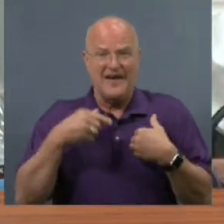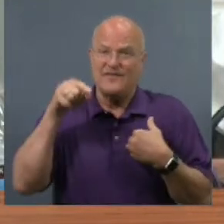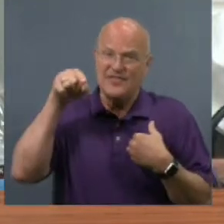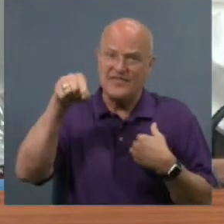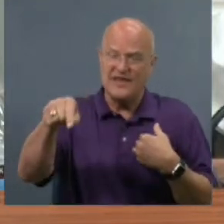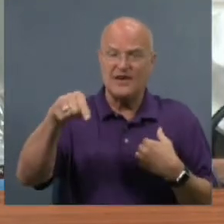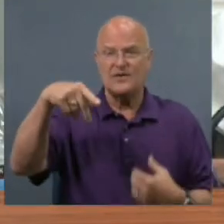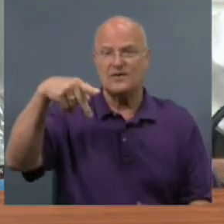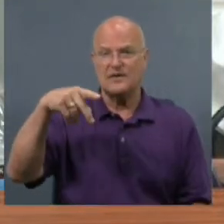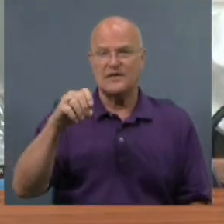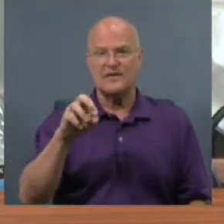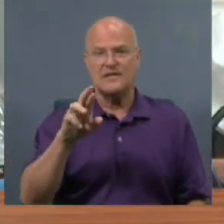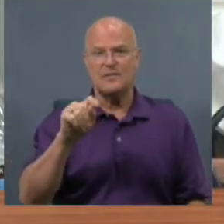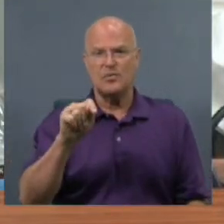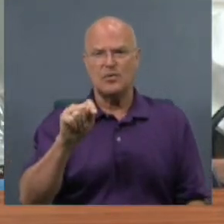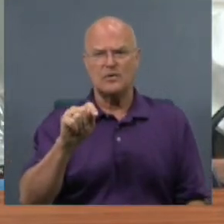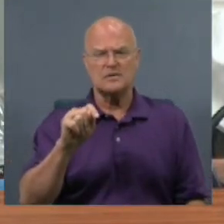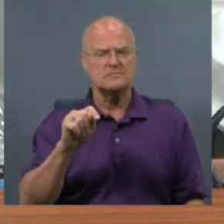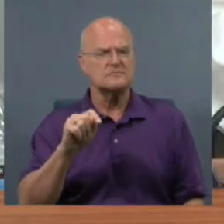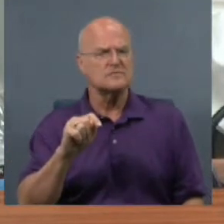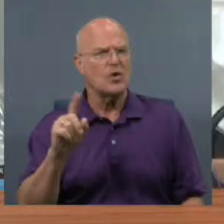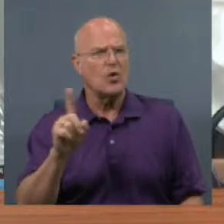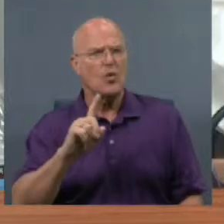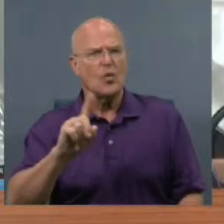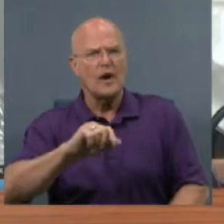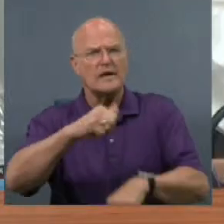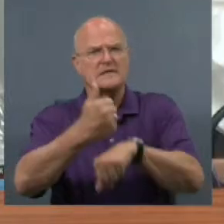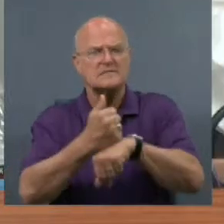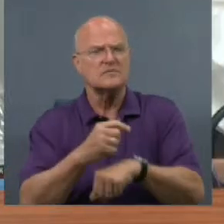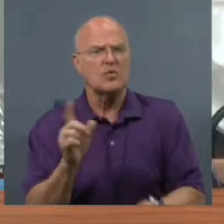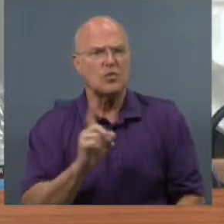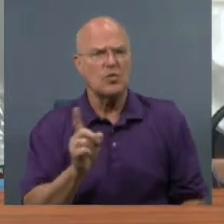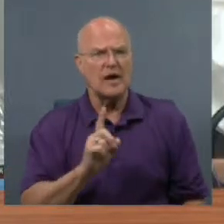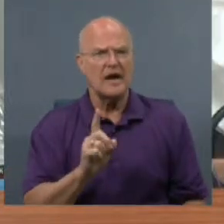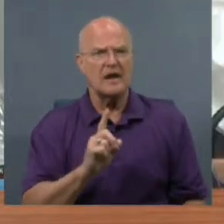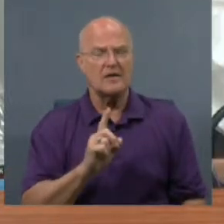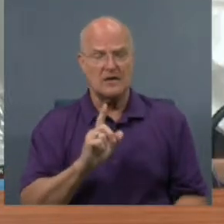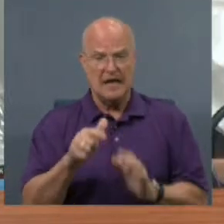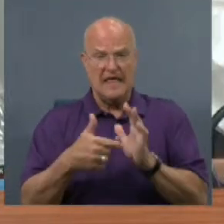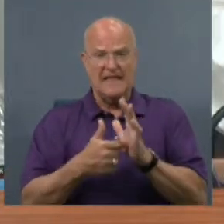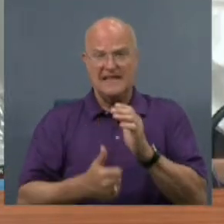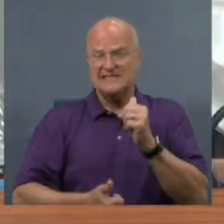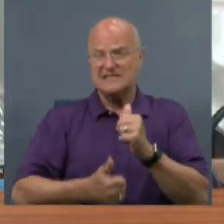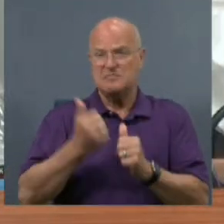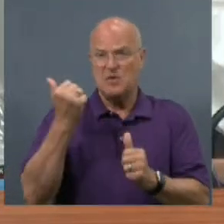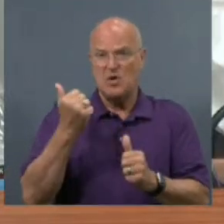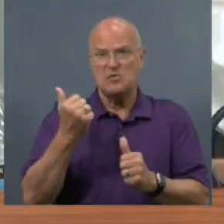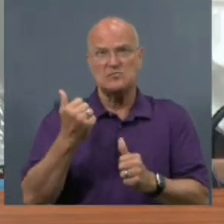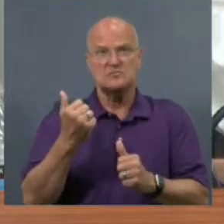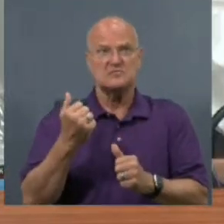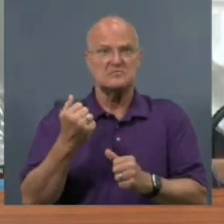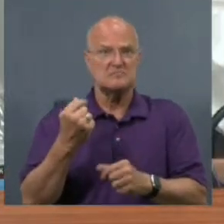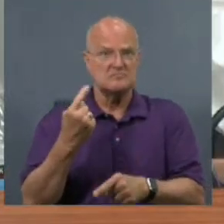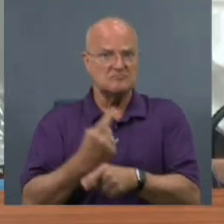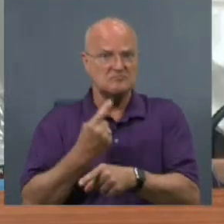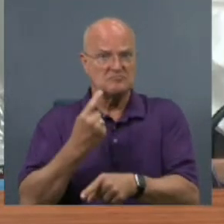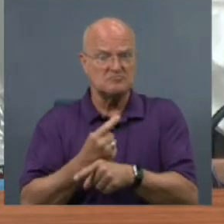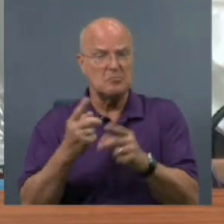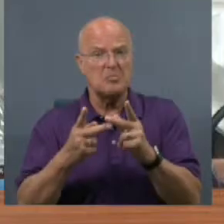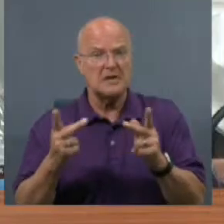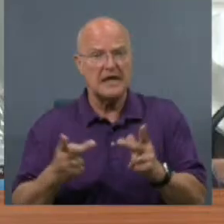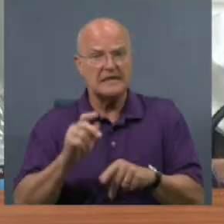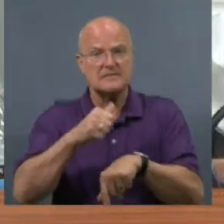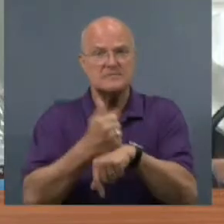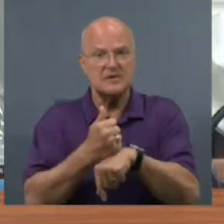port, then where are we planning to put it? This is the most logical place for it to